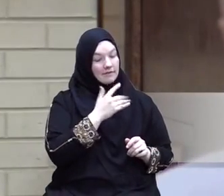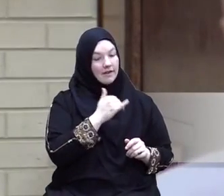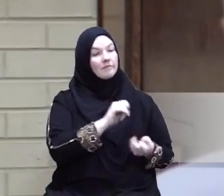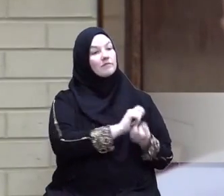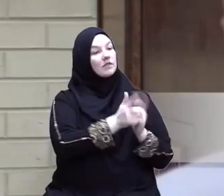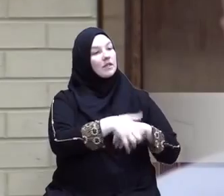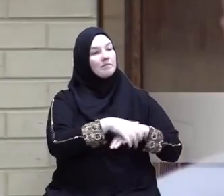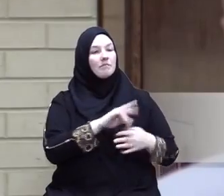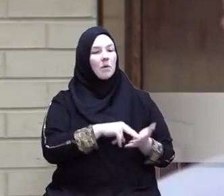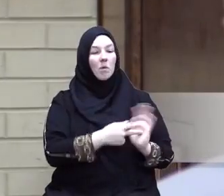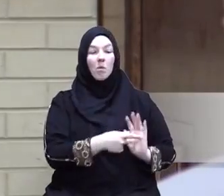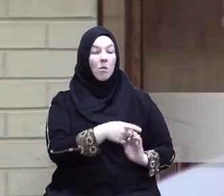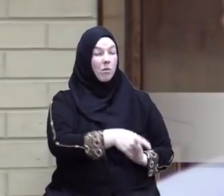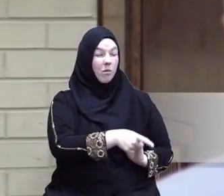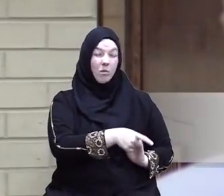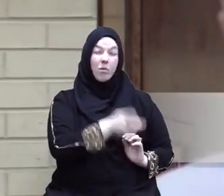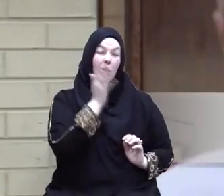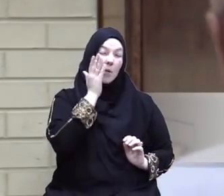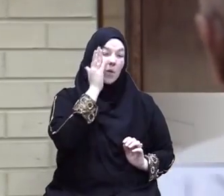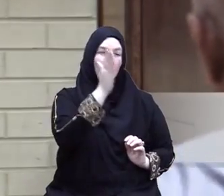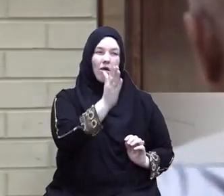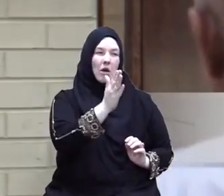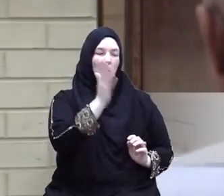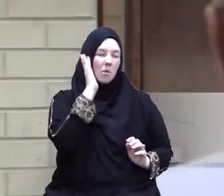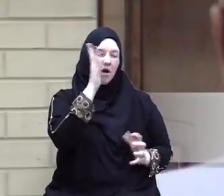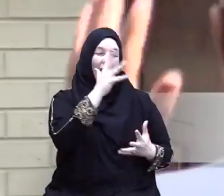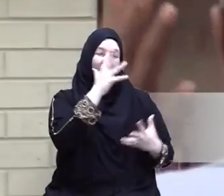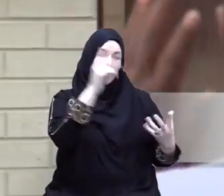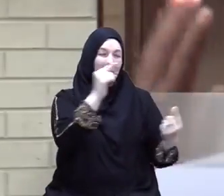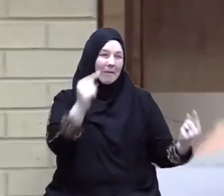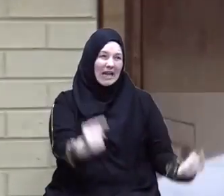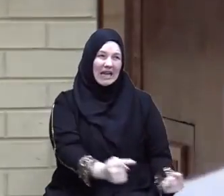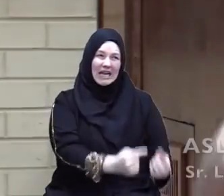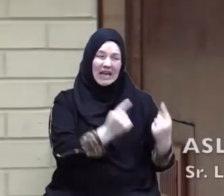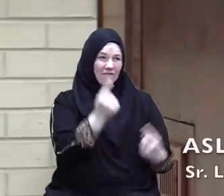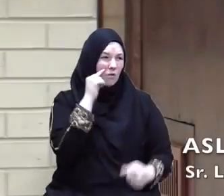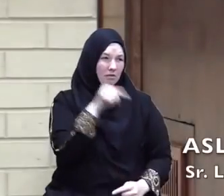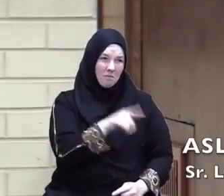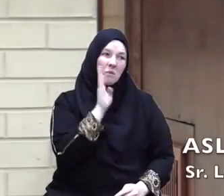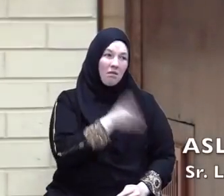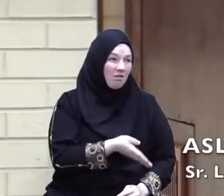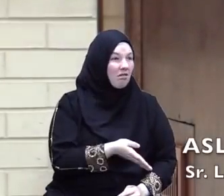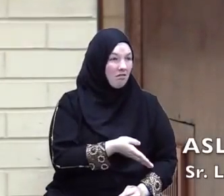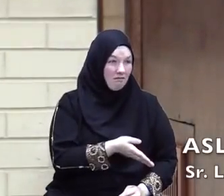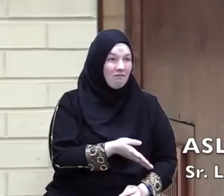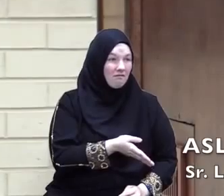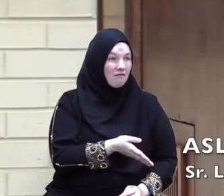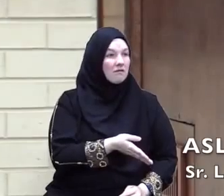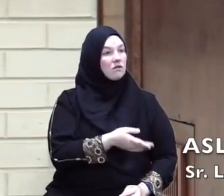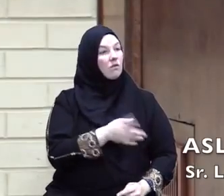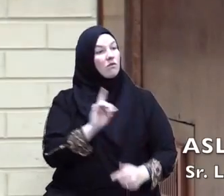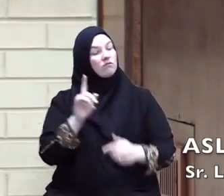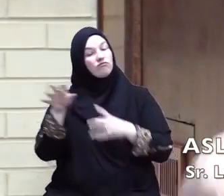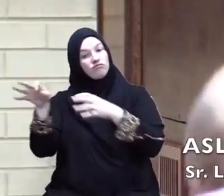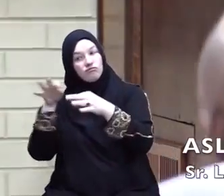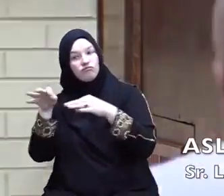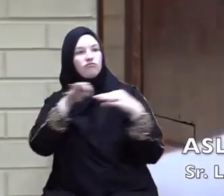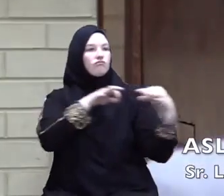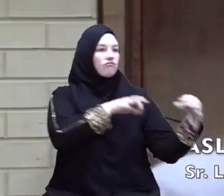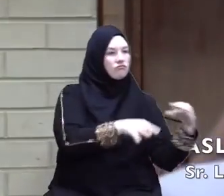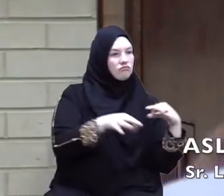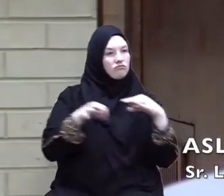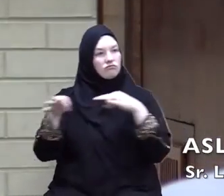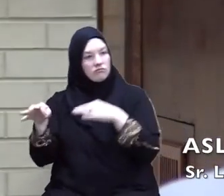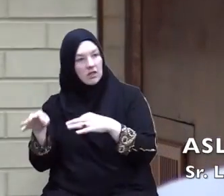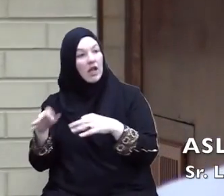grave torment awaiting for them. So Allah gives you the description, the behavior, what they do, each set,